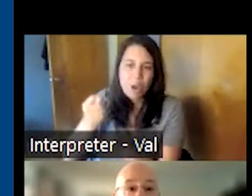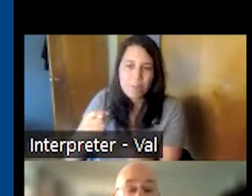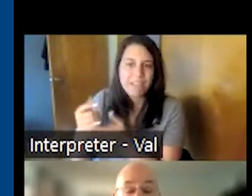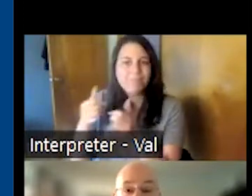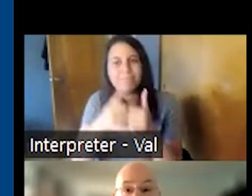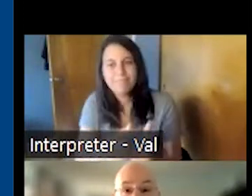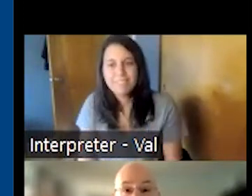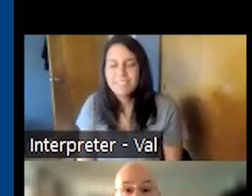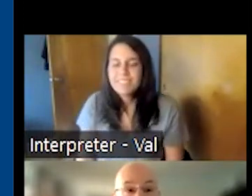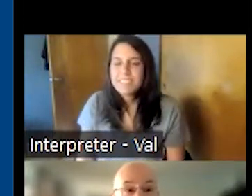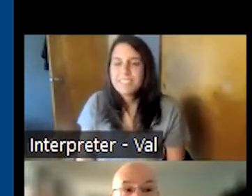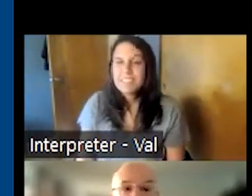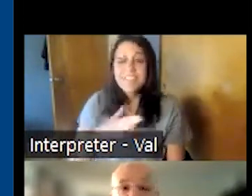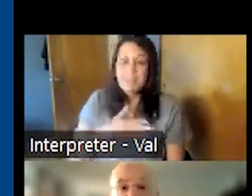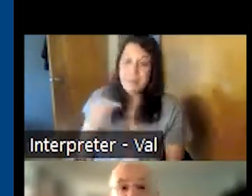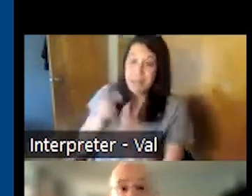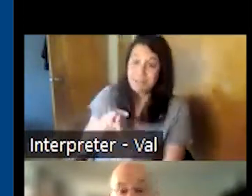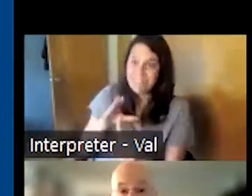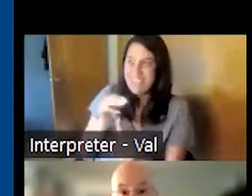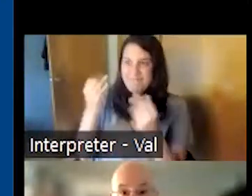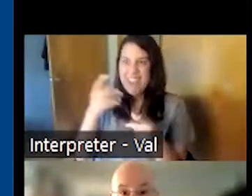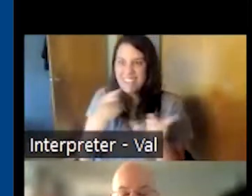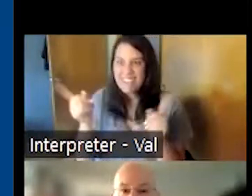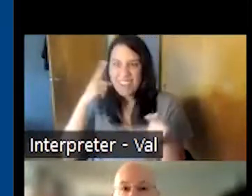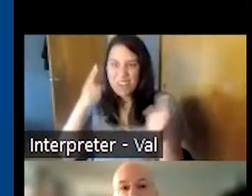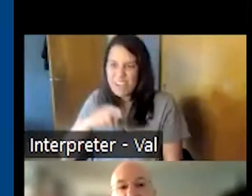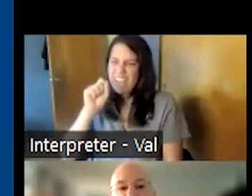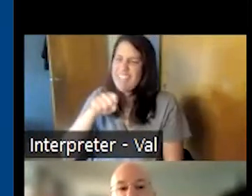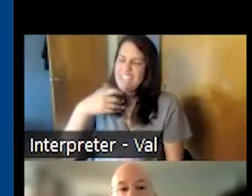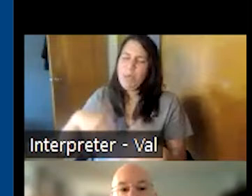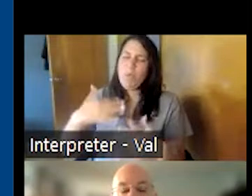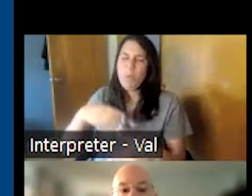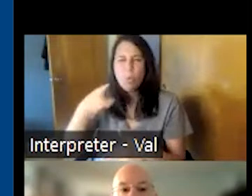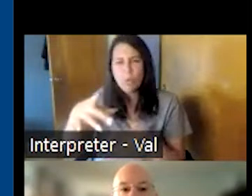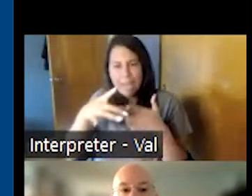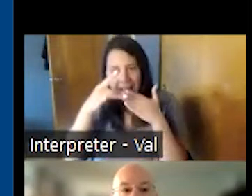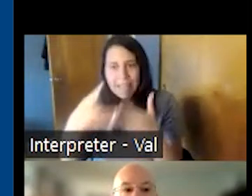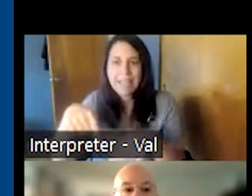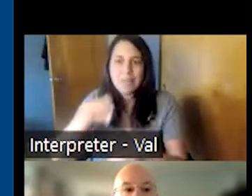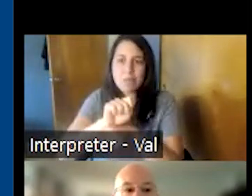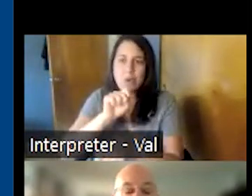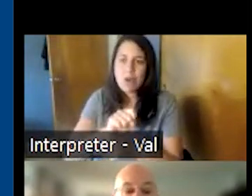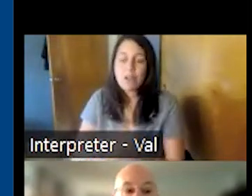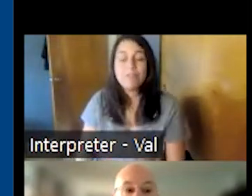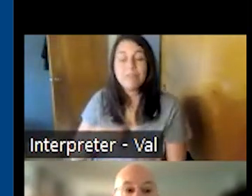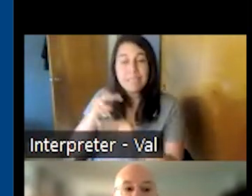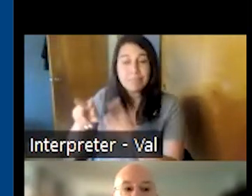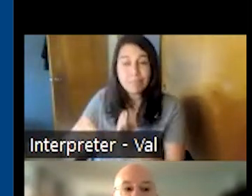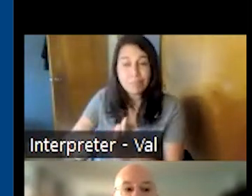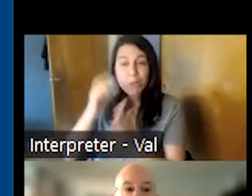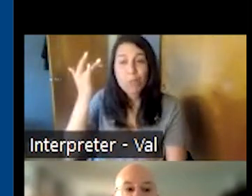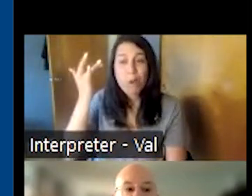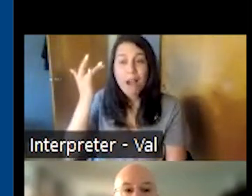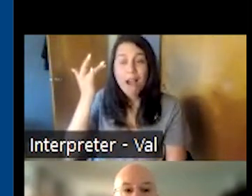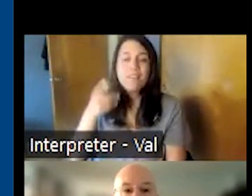Now, in my view and many others, Kim really is a trailblazer. And one of the things that's most impressive to me about his work is